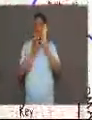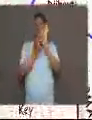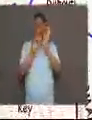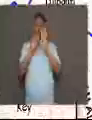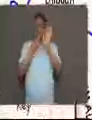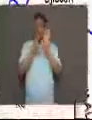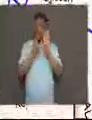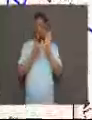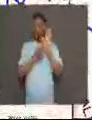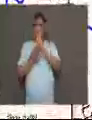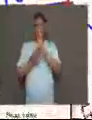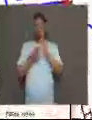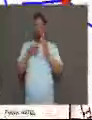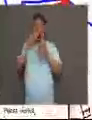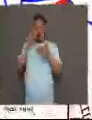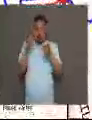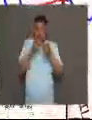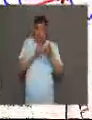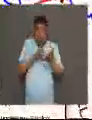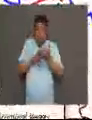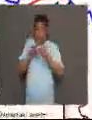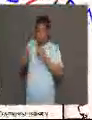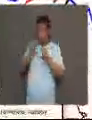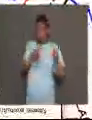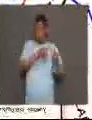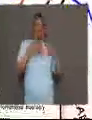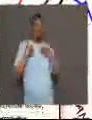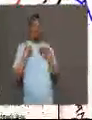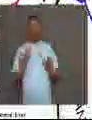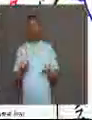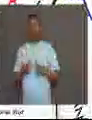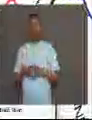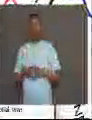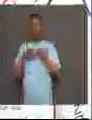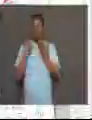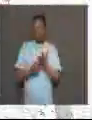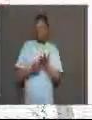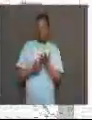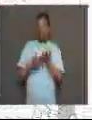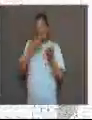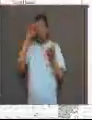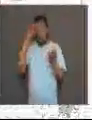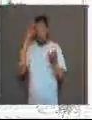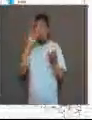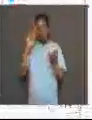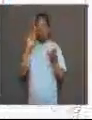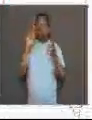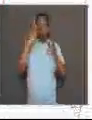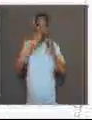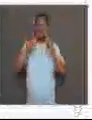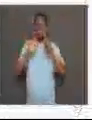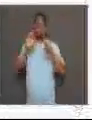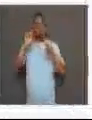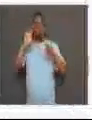on topographic maps can vary. This is due to the varying